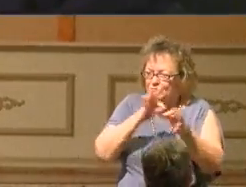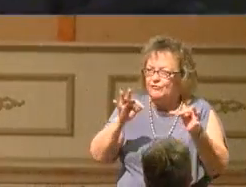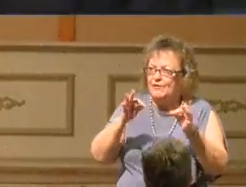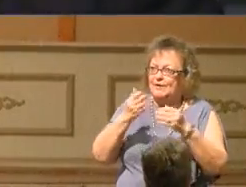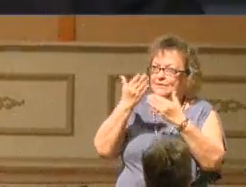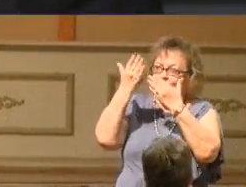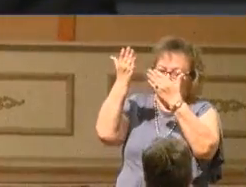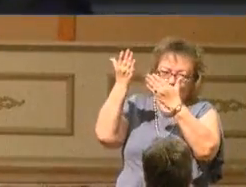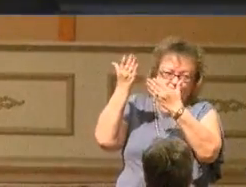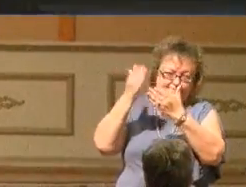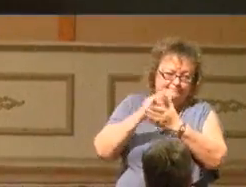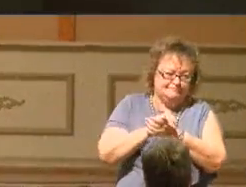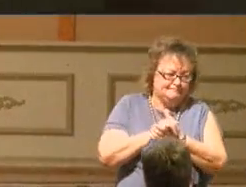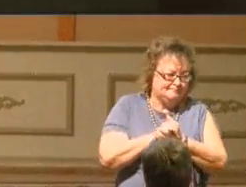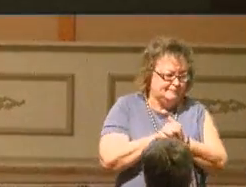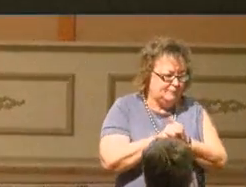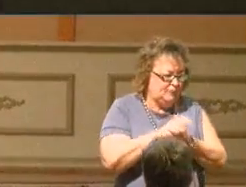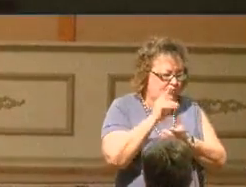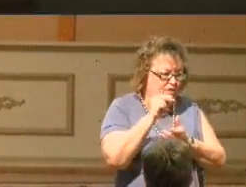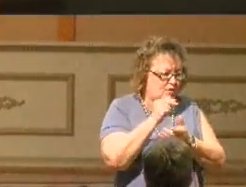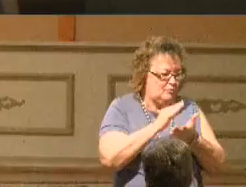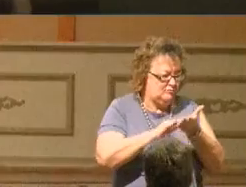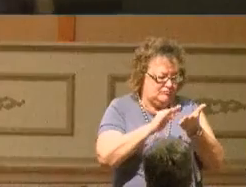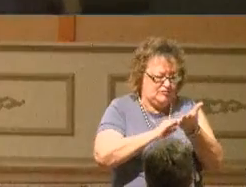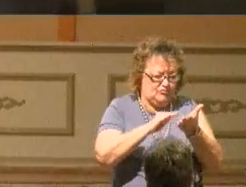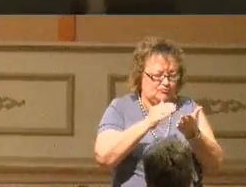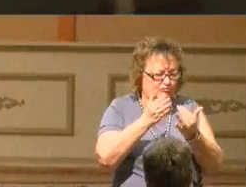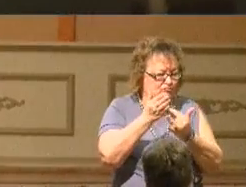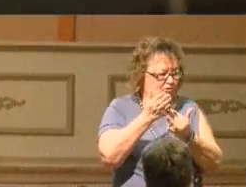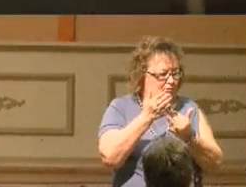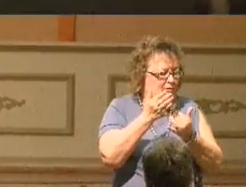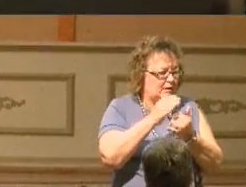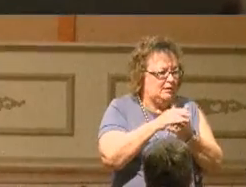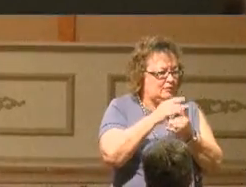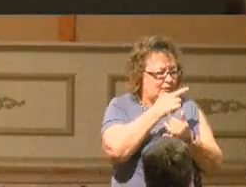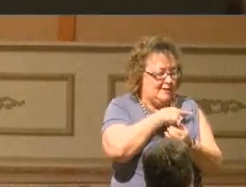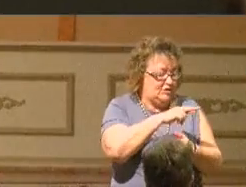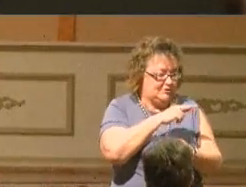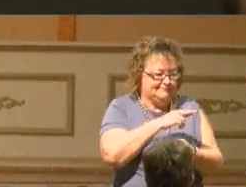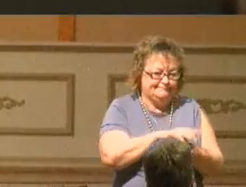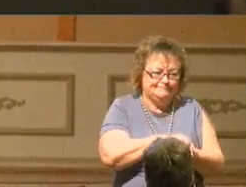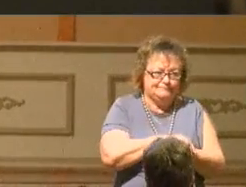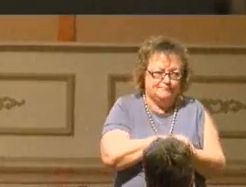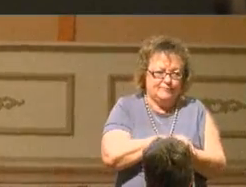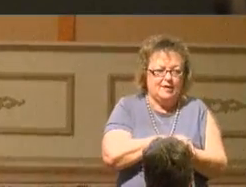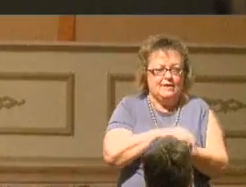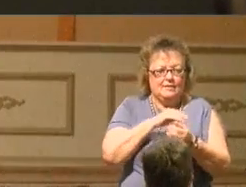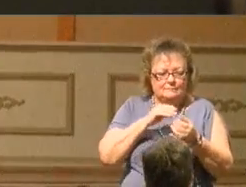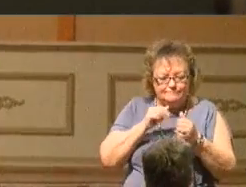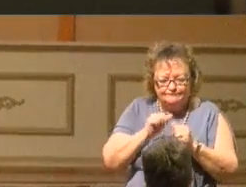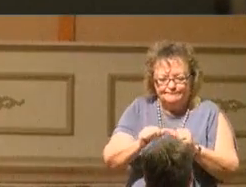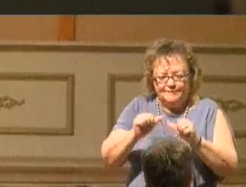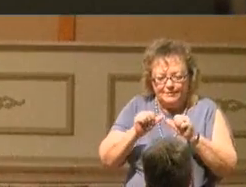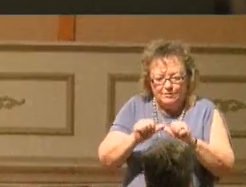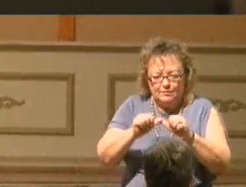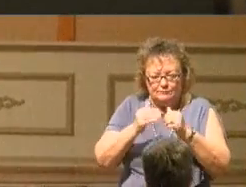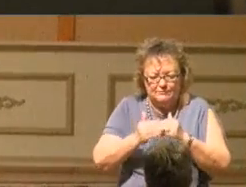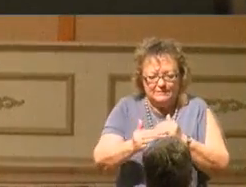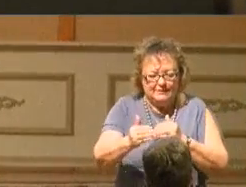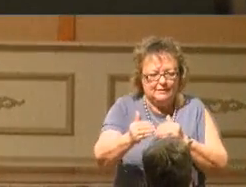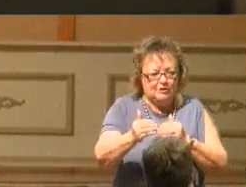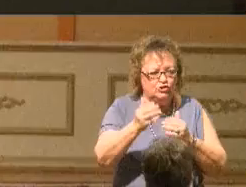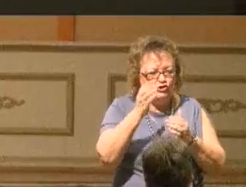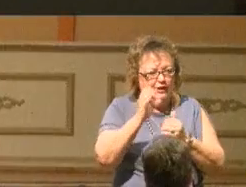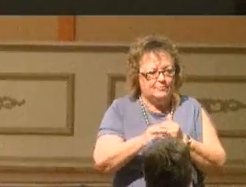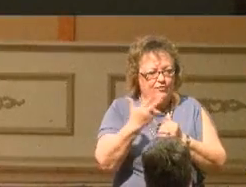No remission through religion. And as you study in chapter 3, you move on and you see the testimony